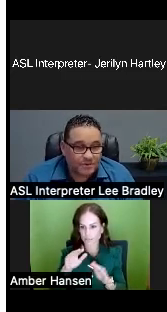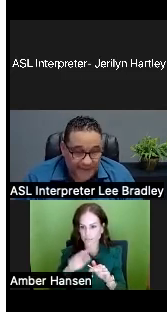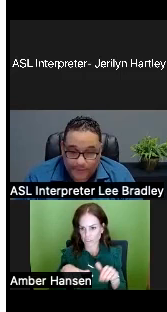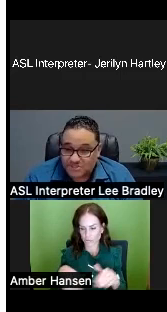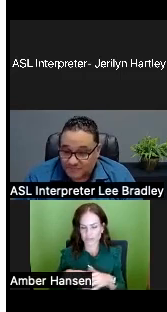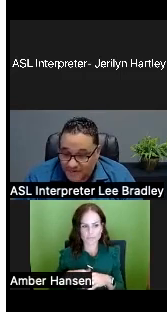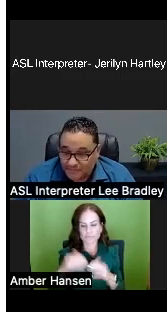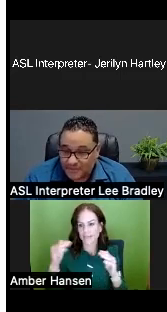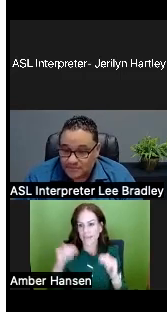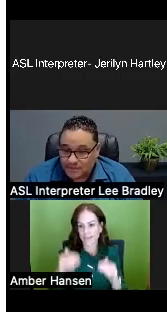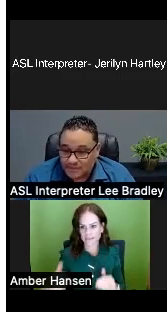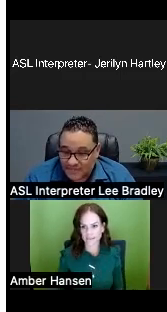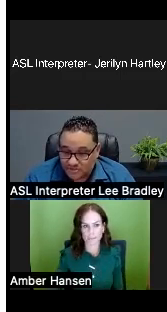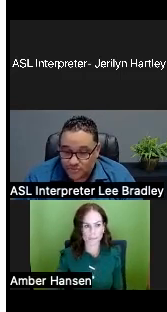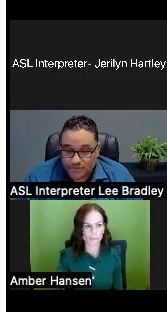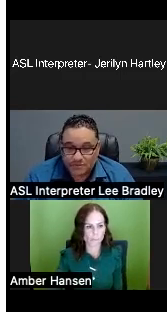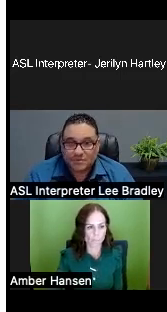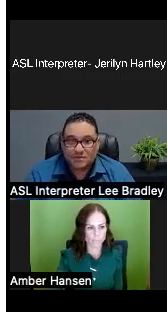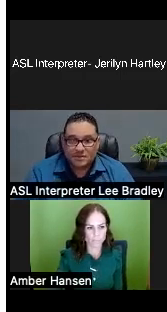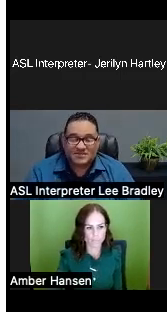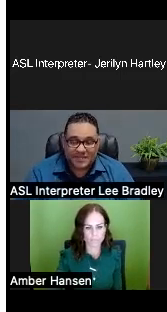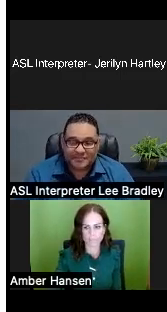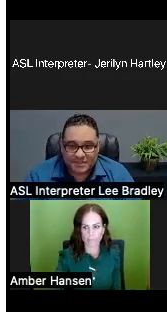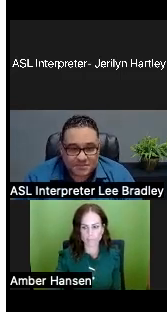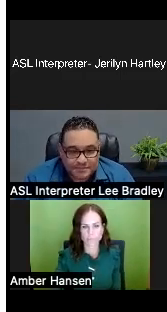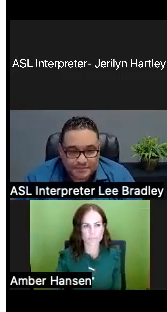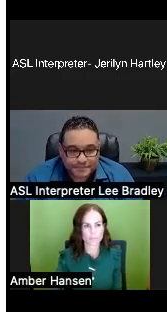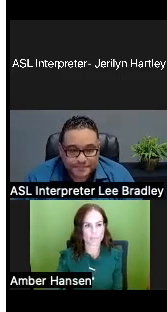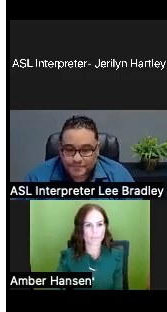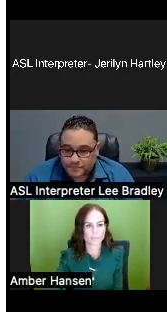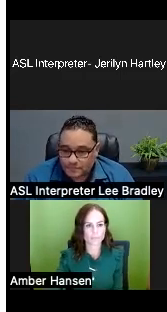support language development in deaf children. Next slide, please.